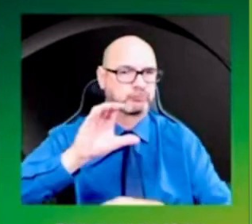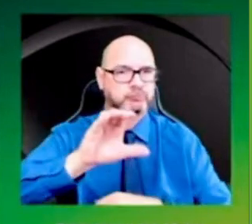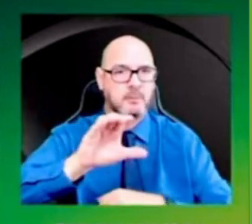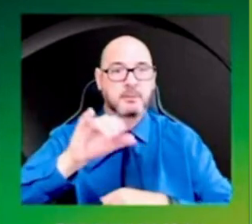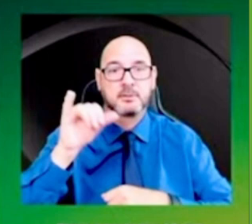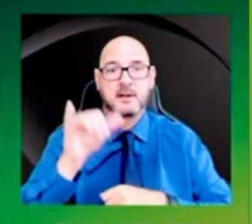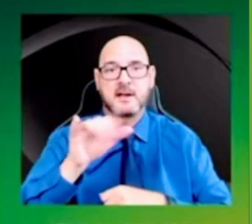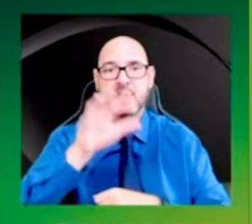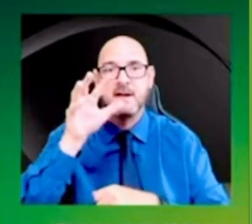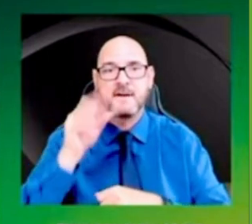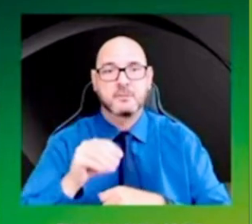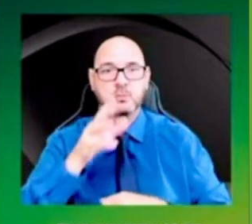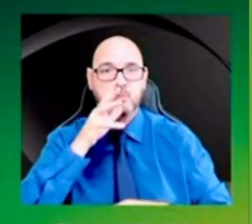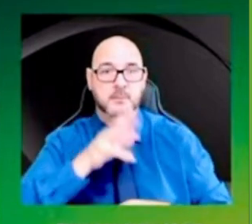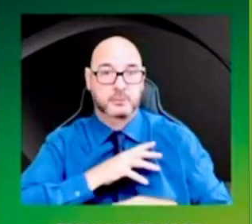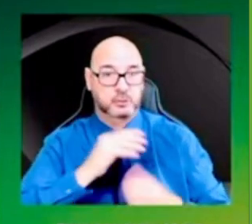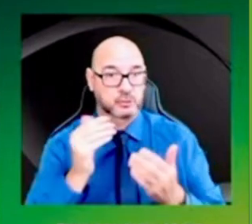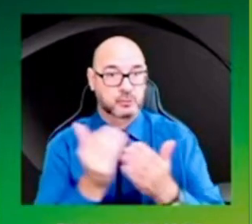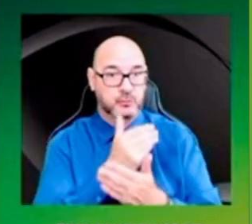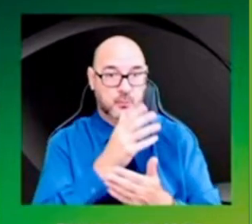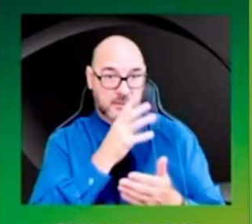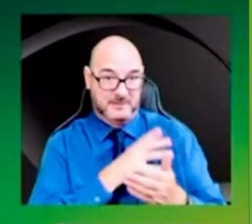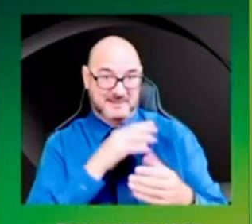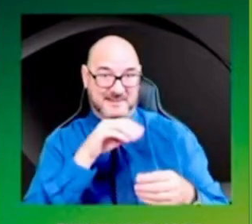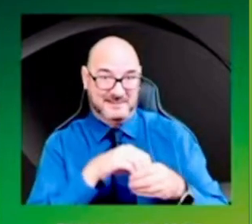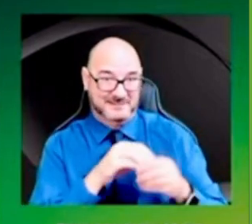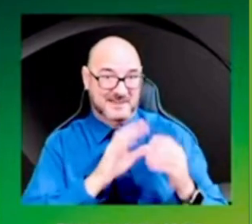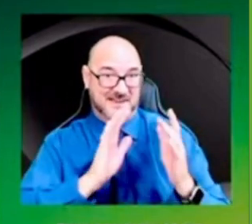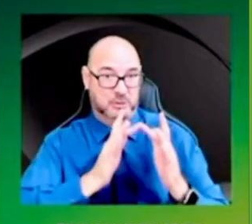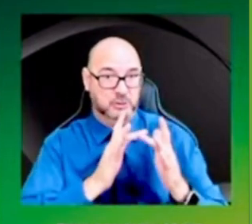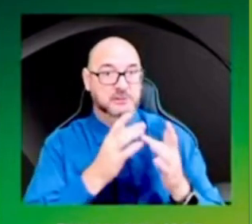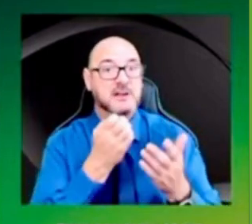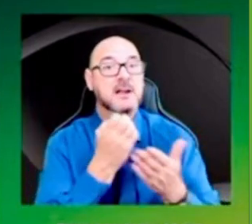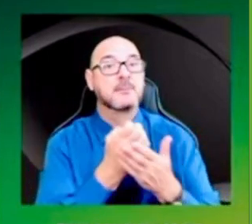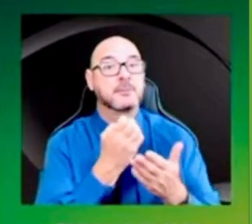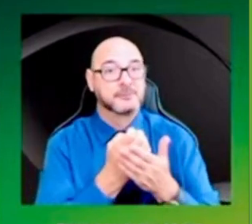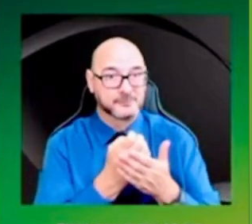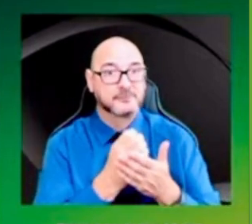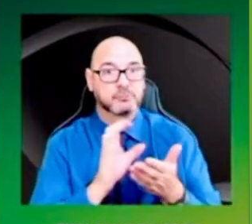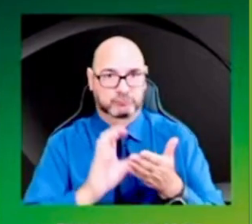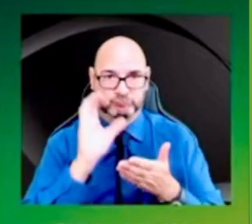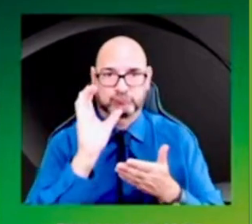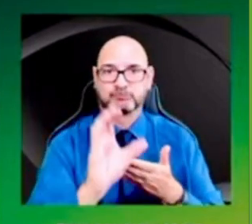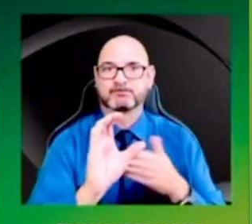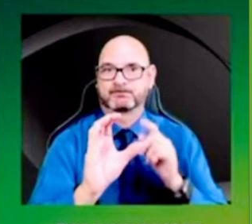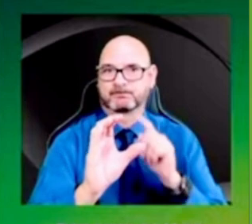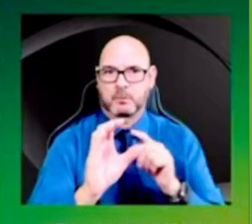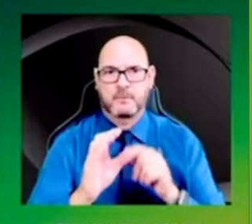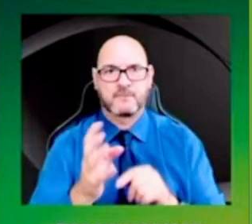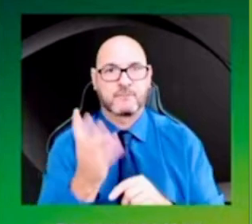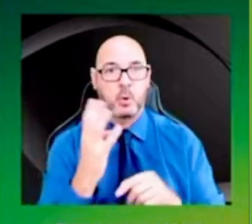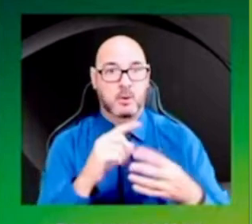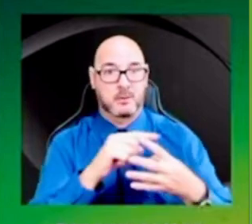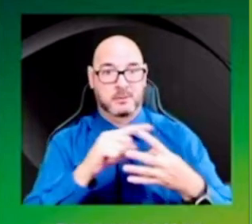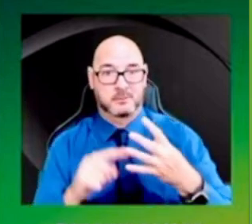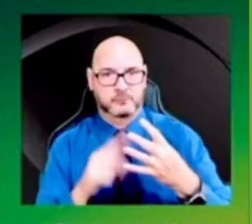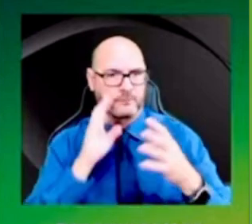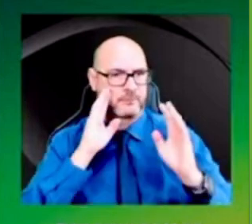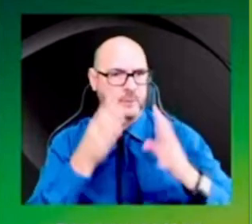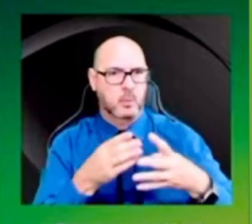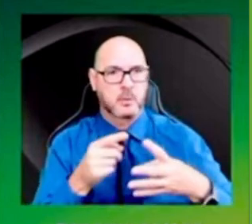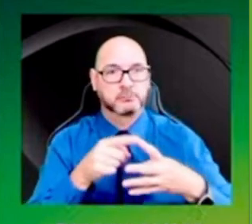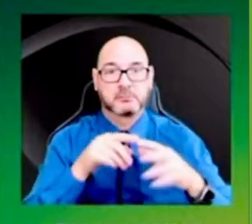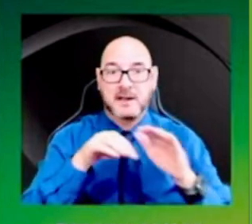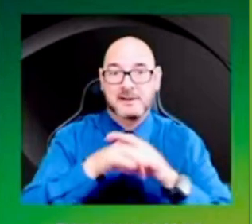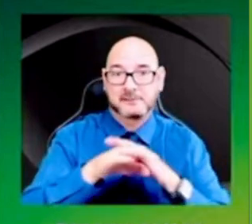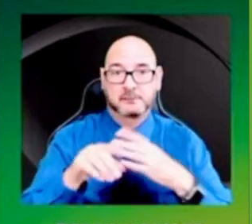Digital Economy Fund, with four areas of main focus, which are access, affordability,